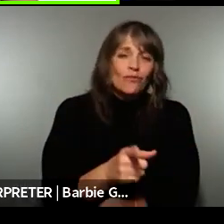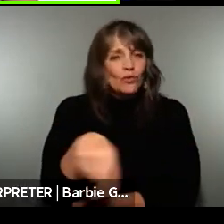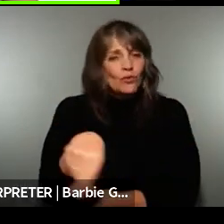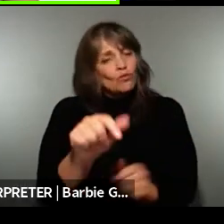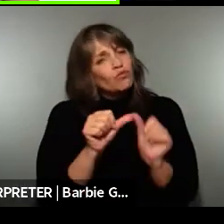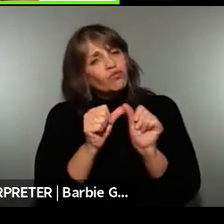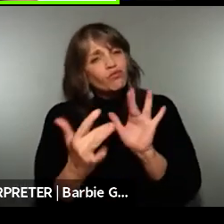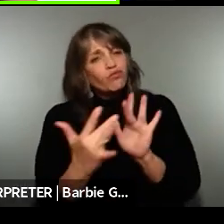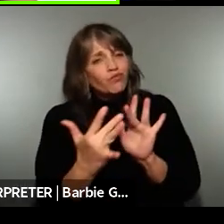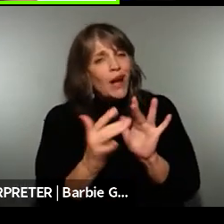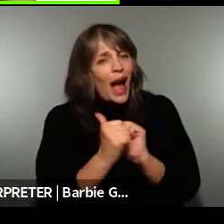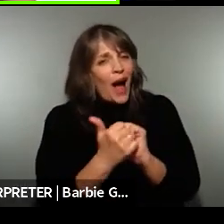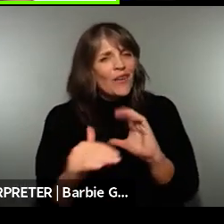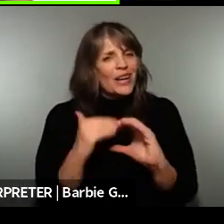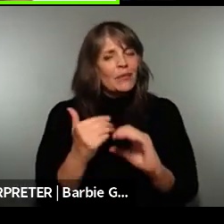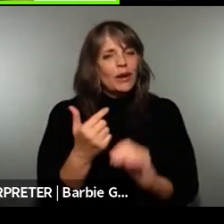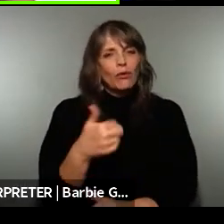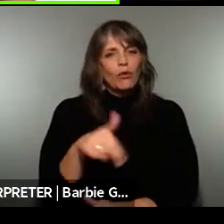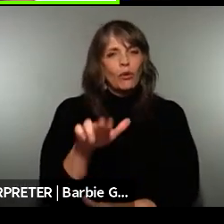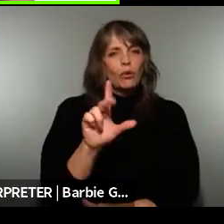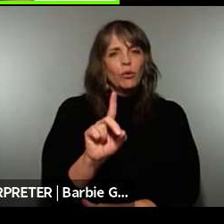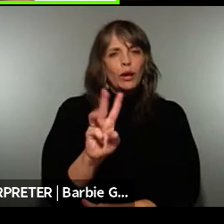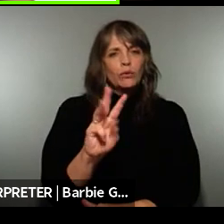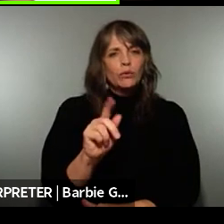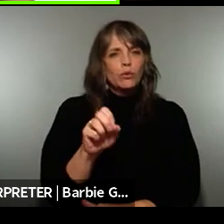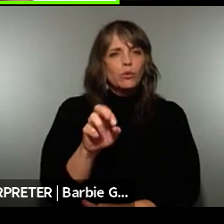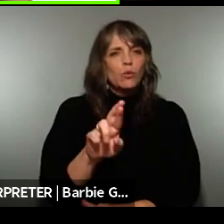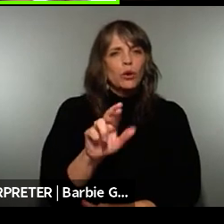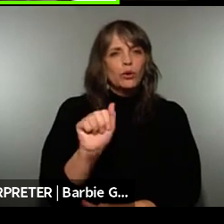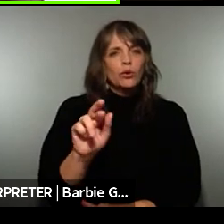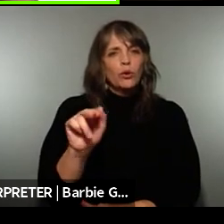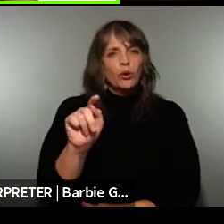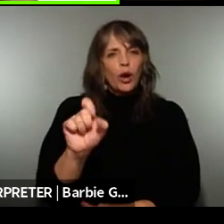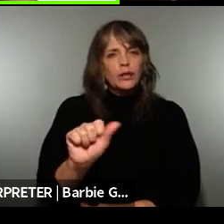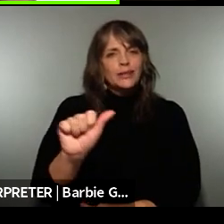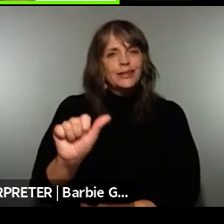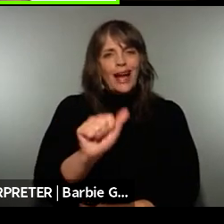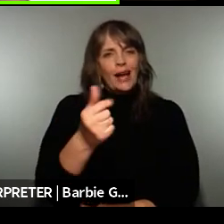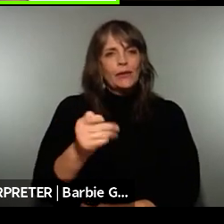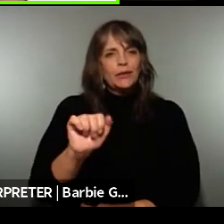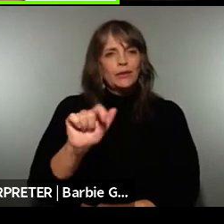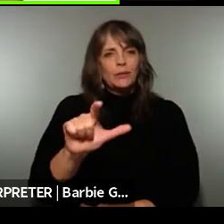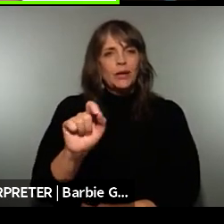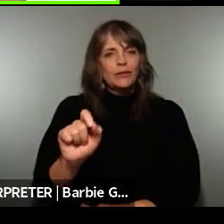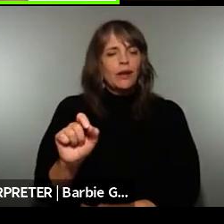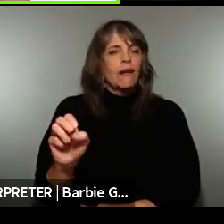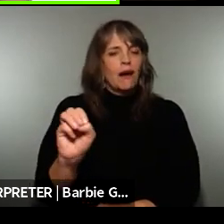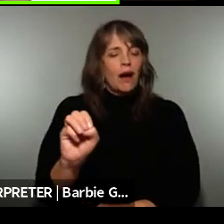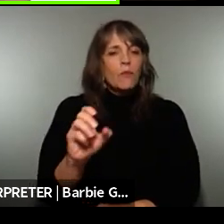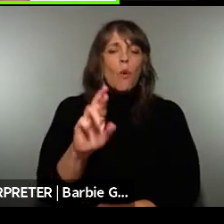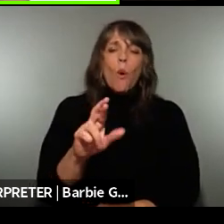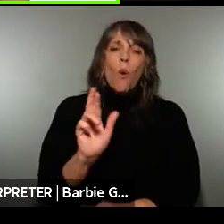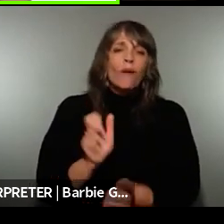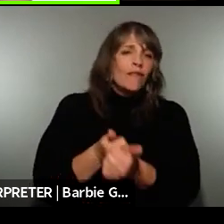you can email us at groundwaterarts@gmail.com or follow us on Instagram or